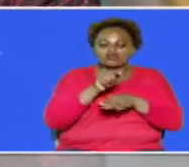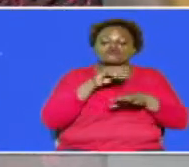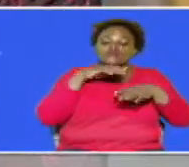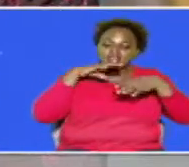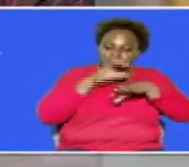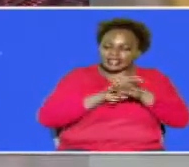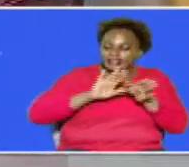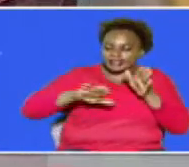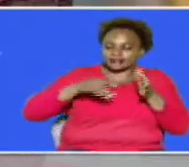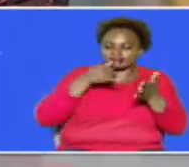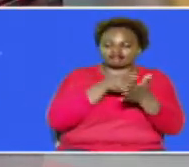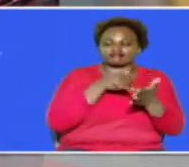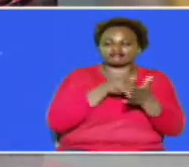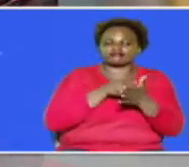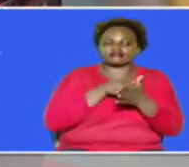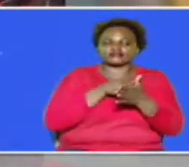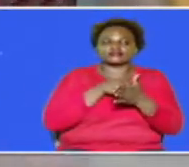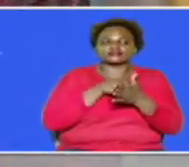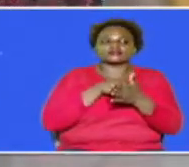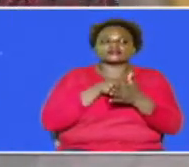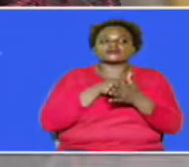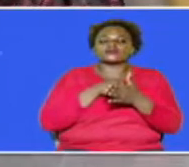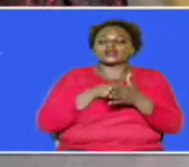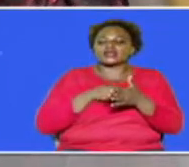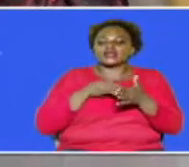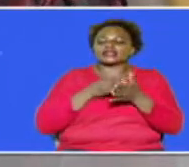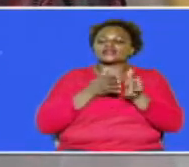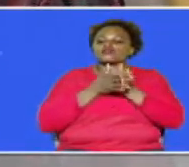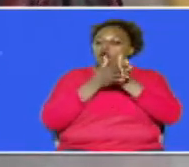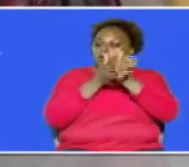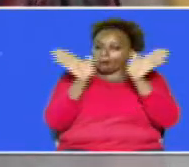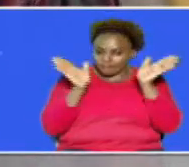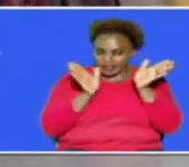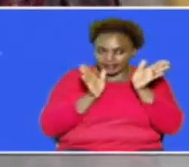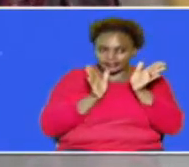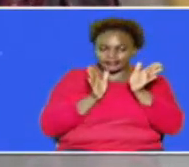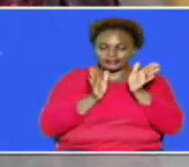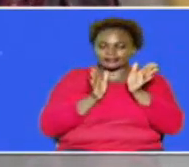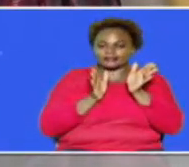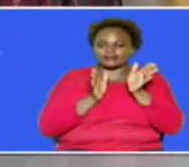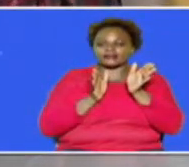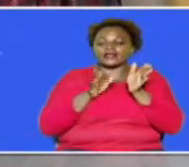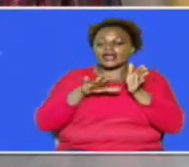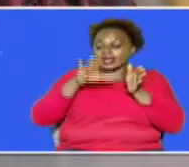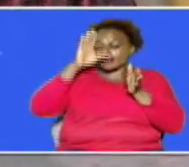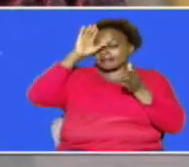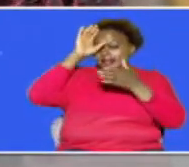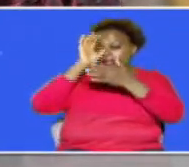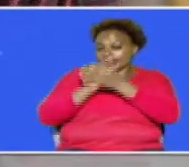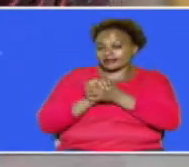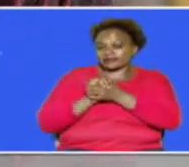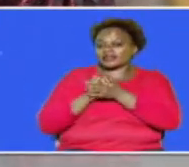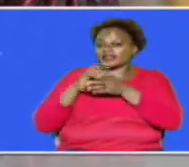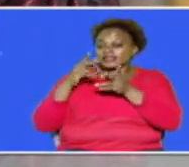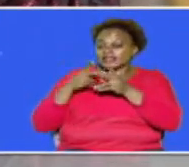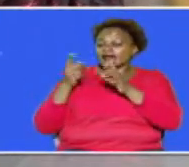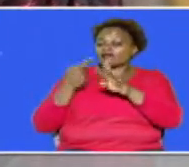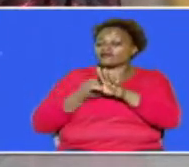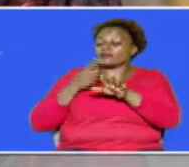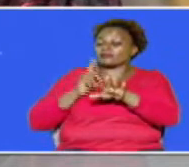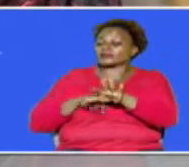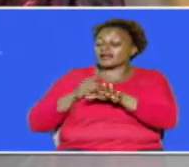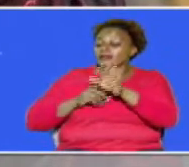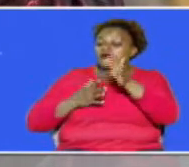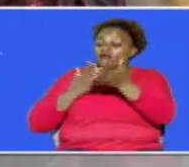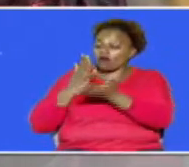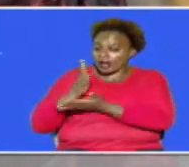is left. This is what, you know what I mean? So it is open because he believes that start from a point of